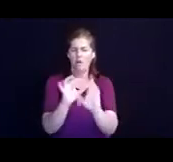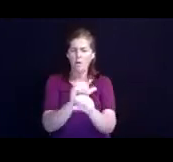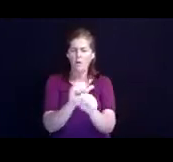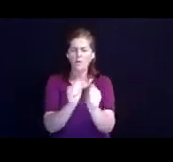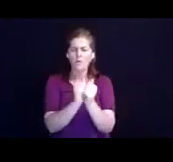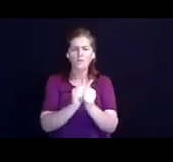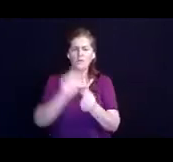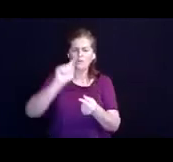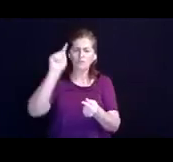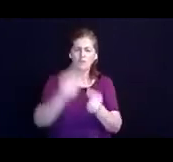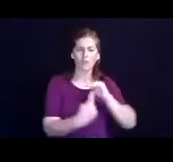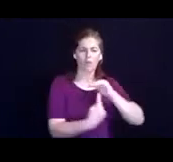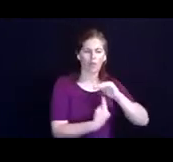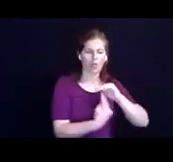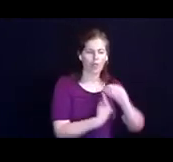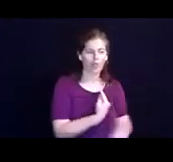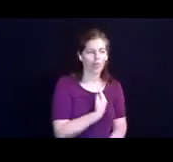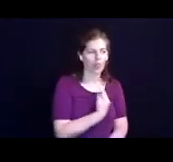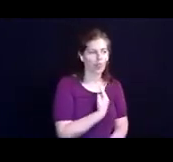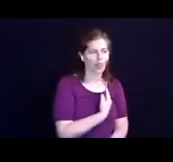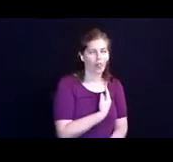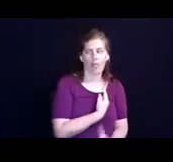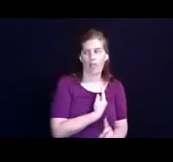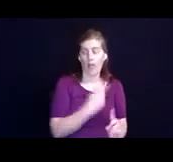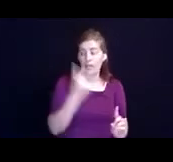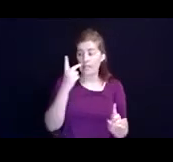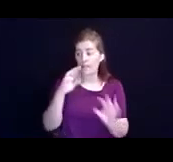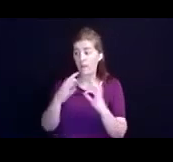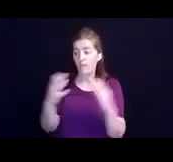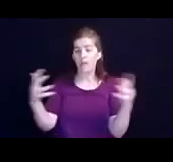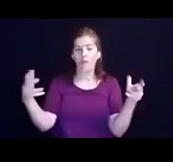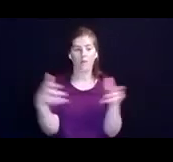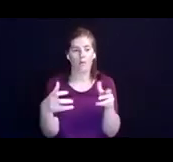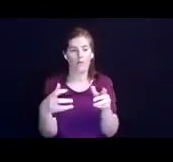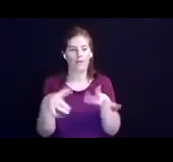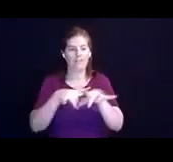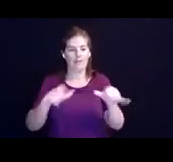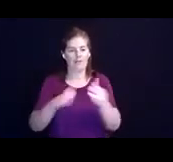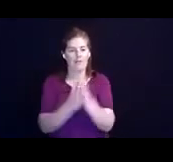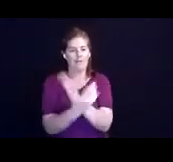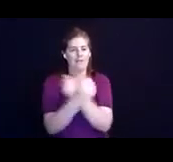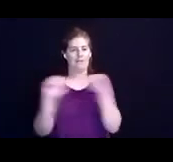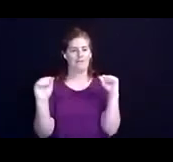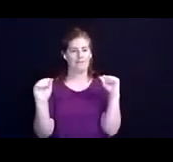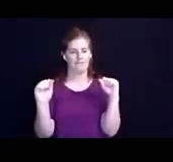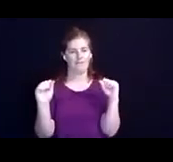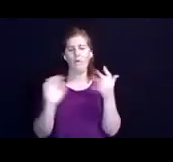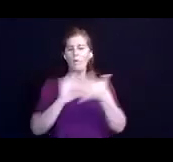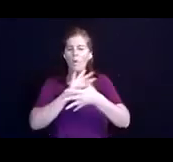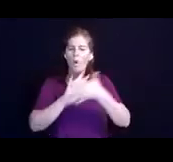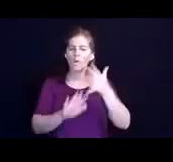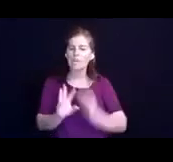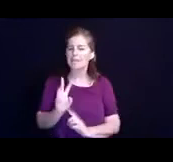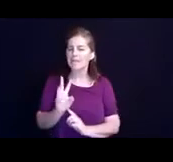social isolation for residents, families, and of course our staff as well simultaneously? Those are the overall